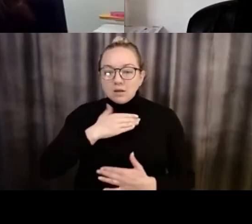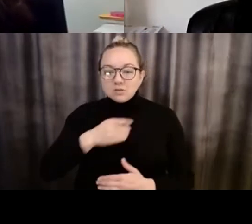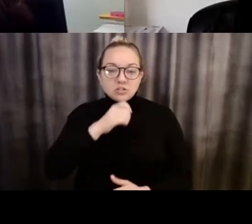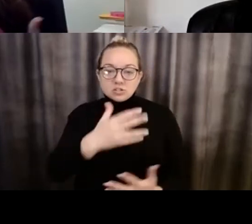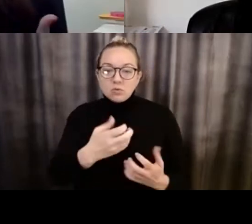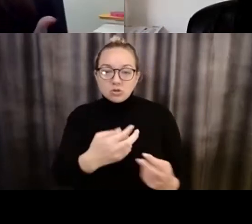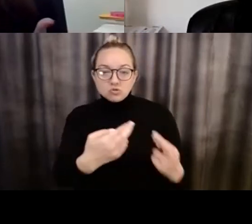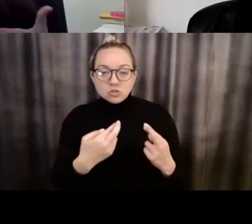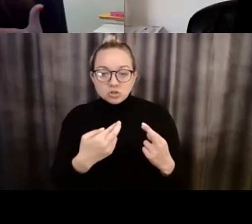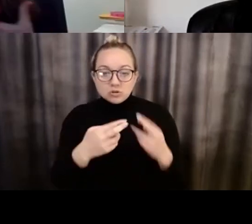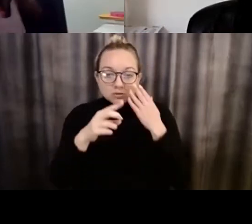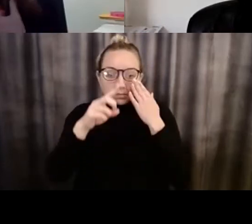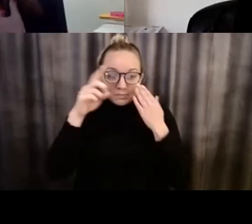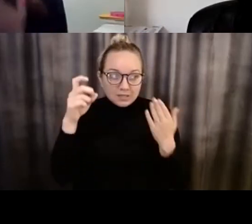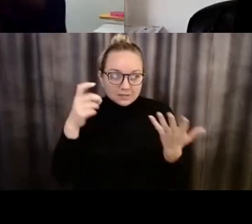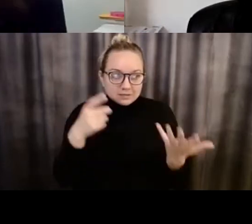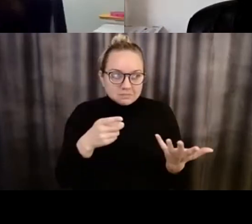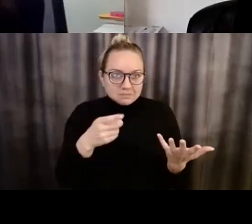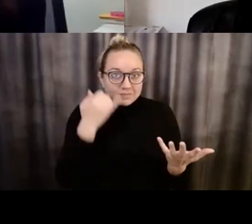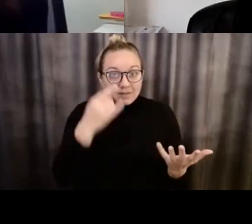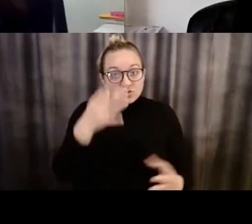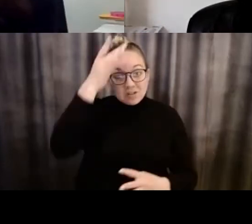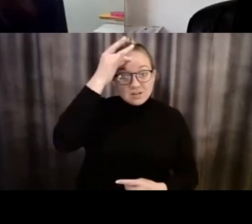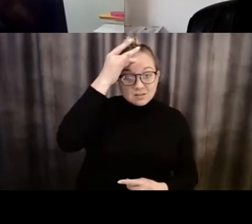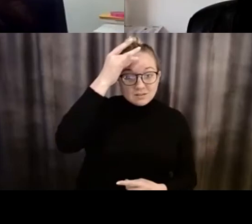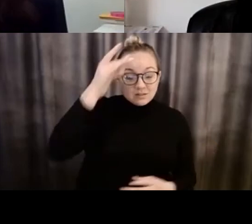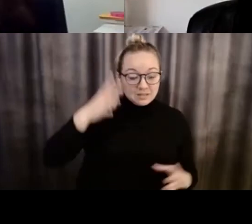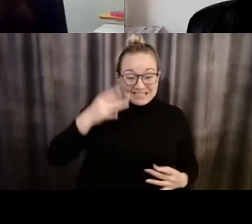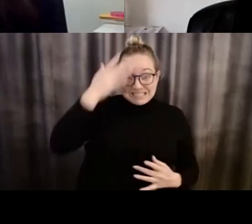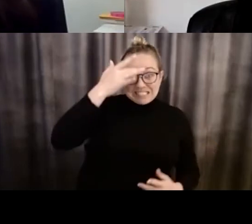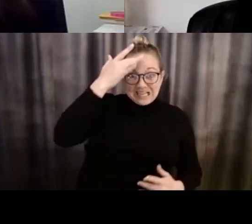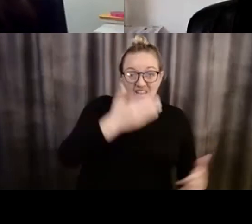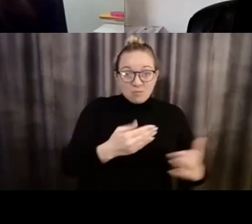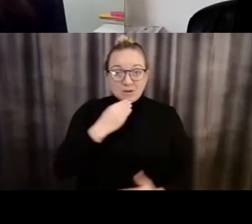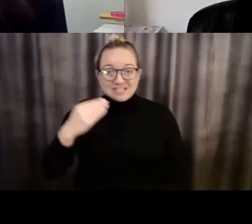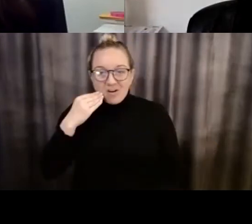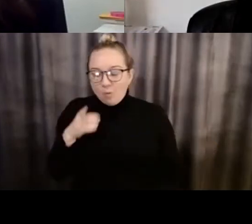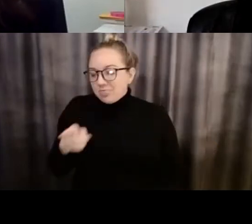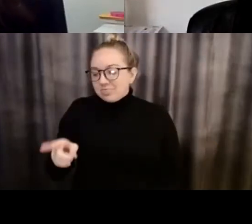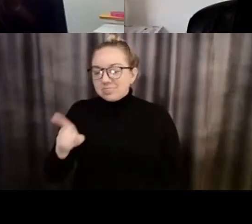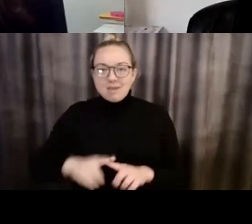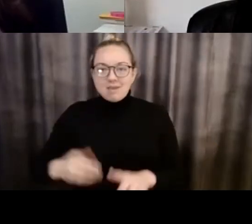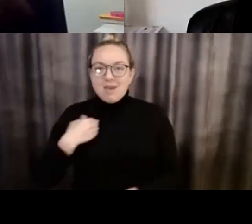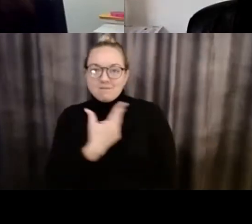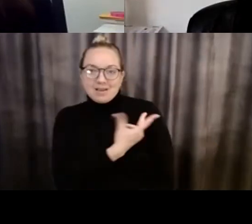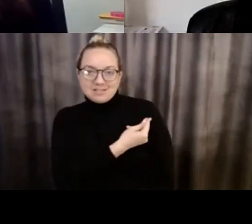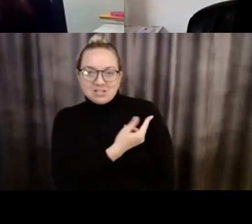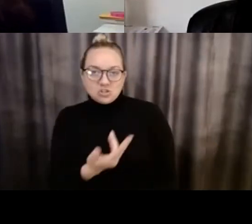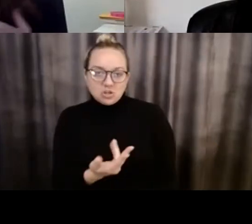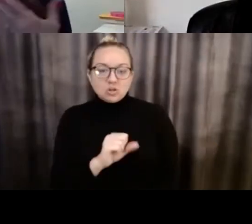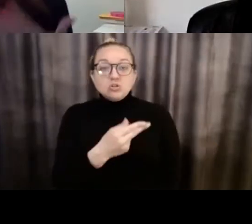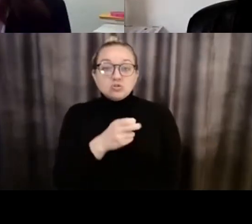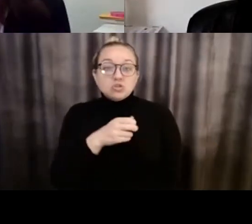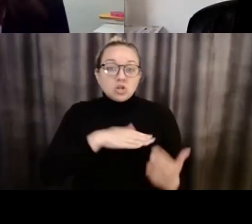for fear of possibly catching the virus and bringing it home to her child who can't get vaccinated right now. And so she approached